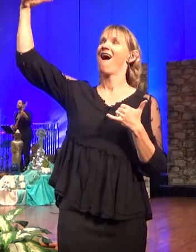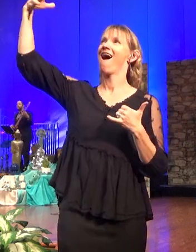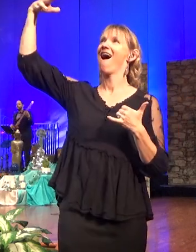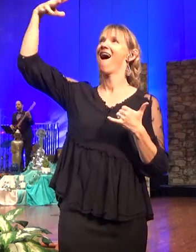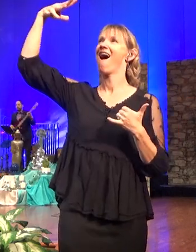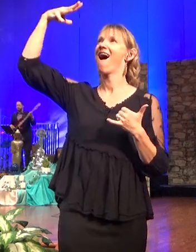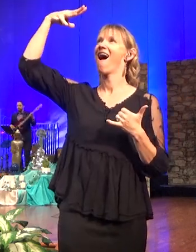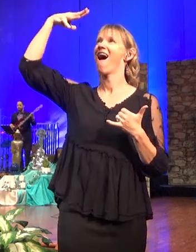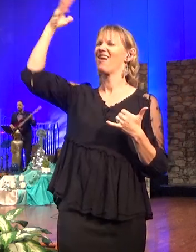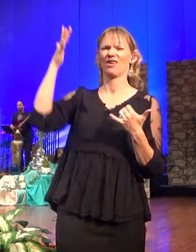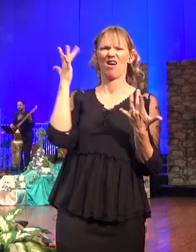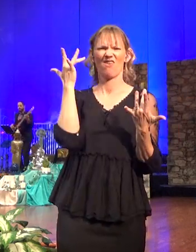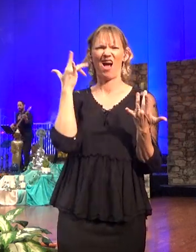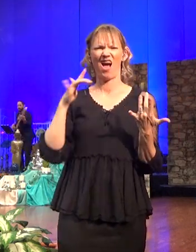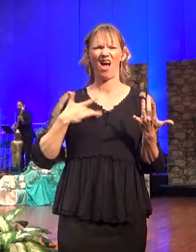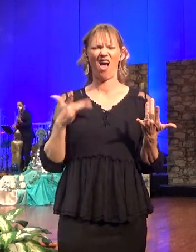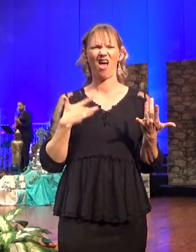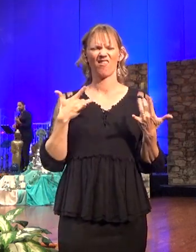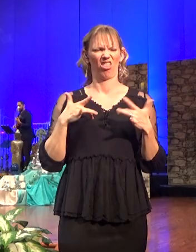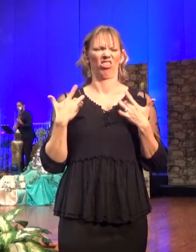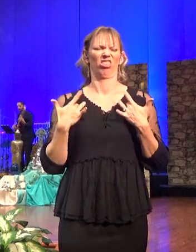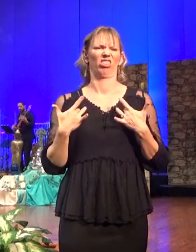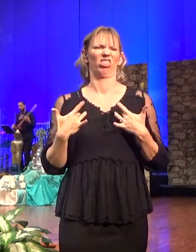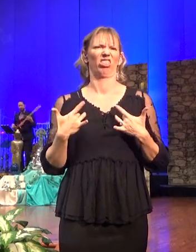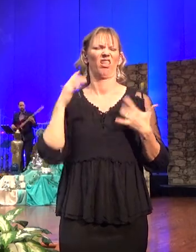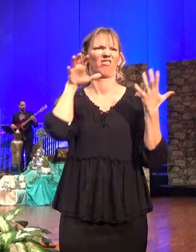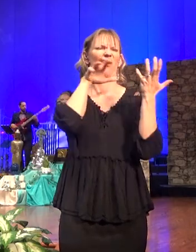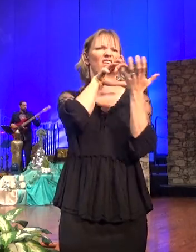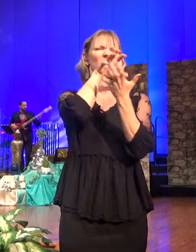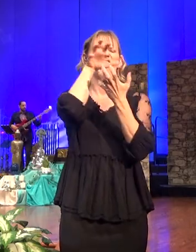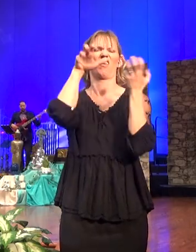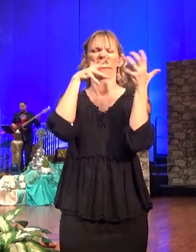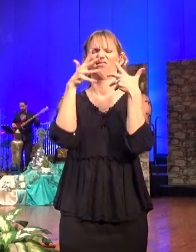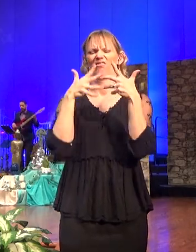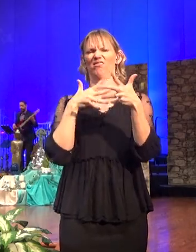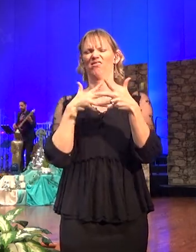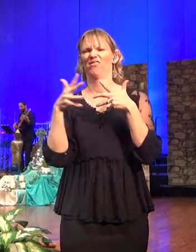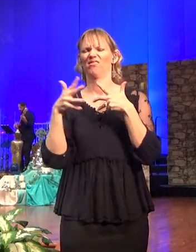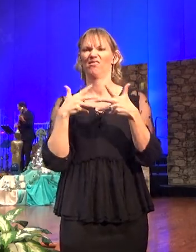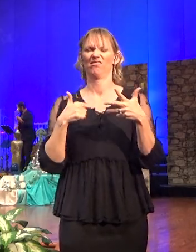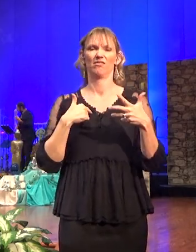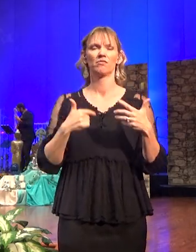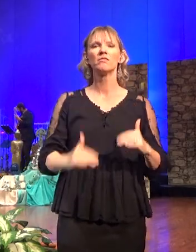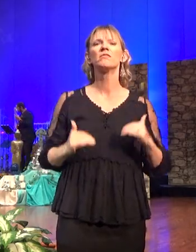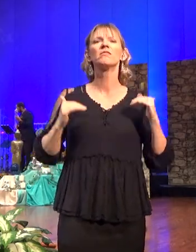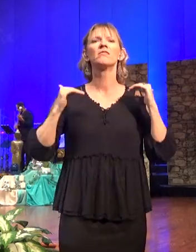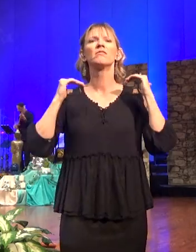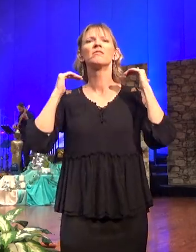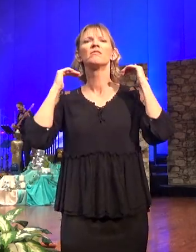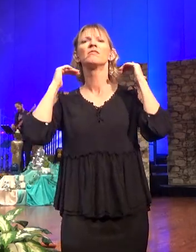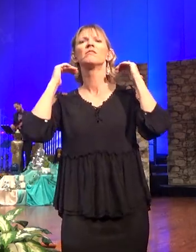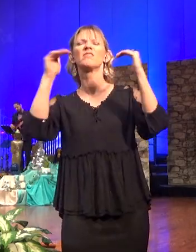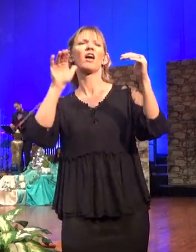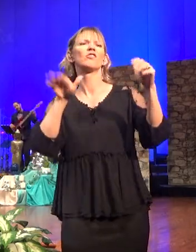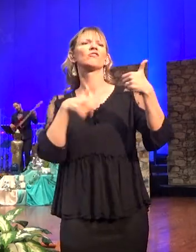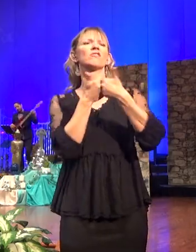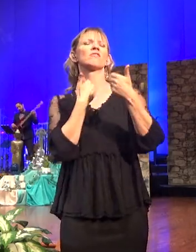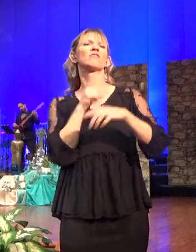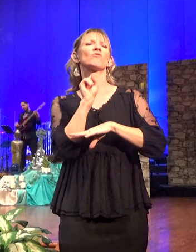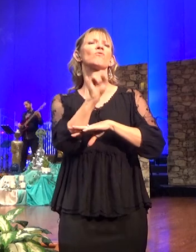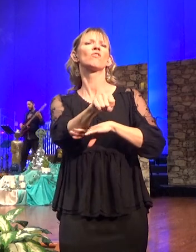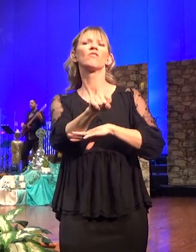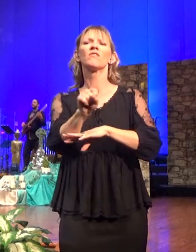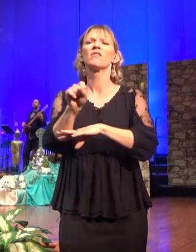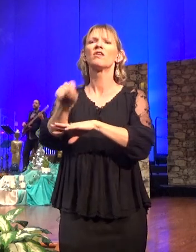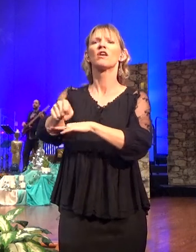why are my skies turning gray? And if I lift myself over these clouds up